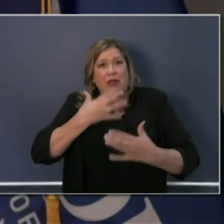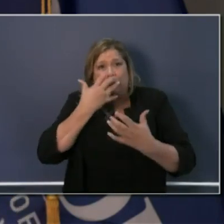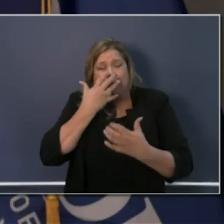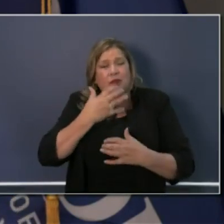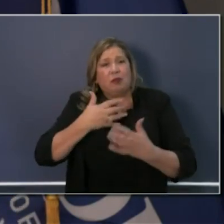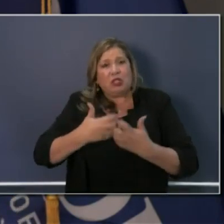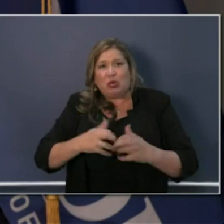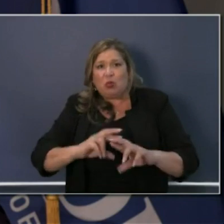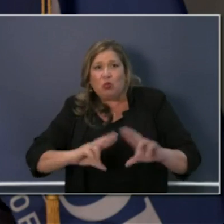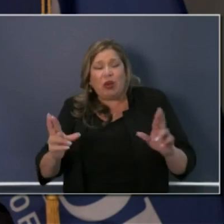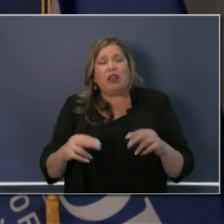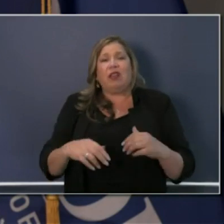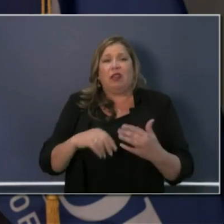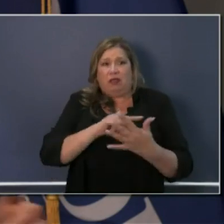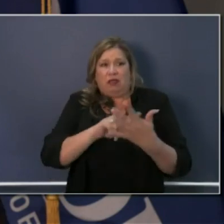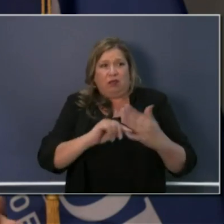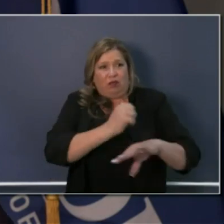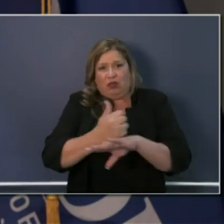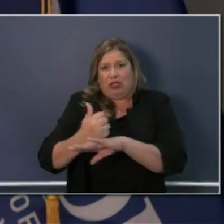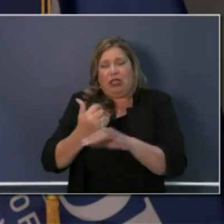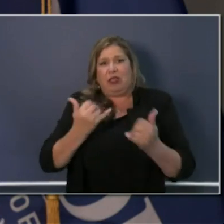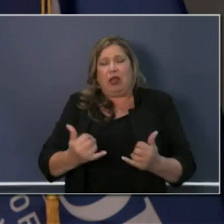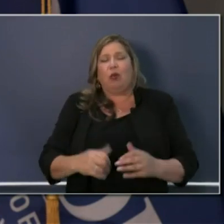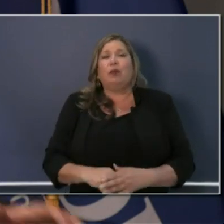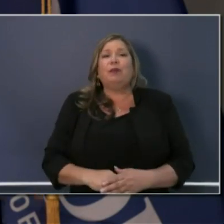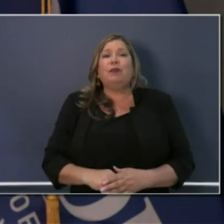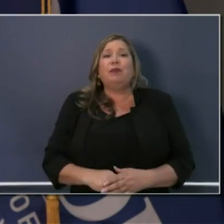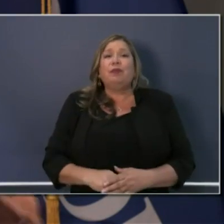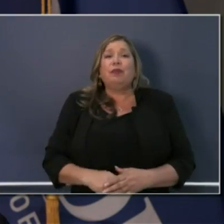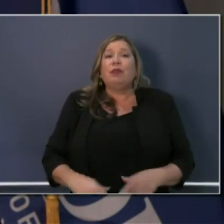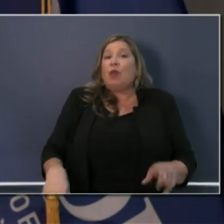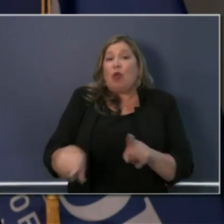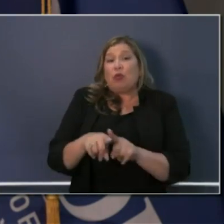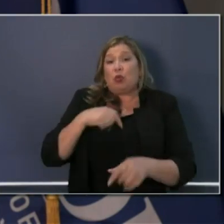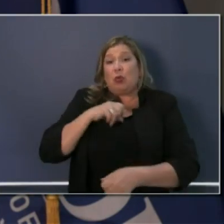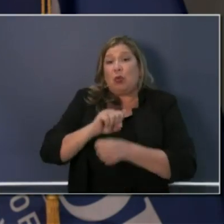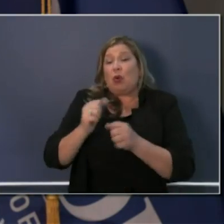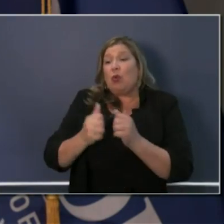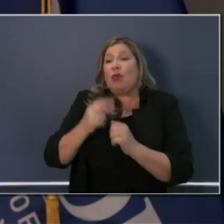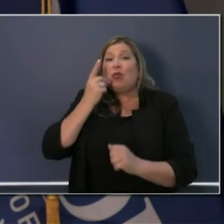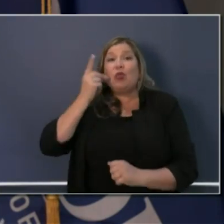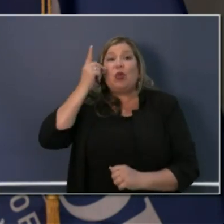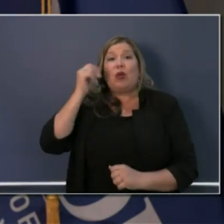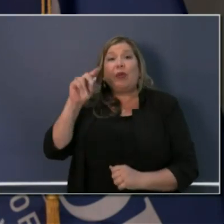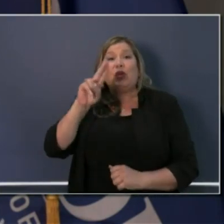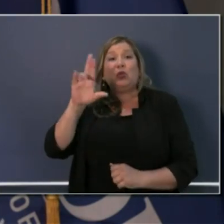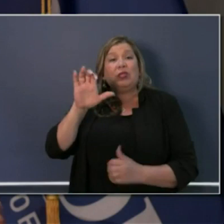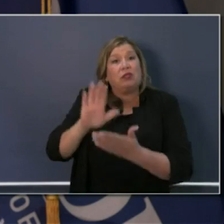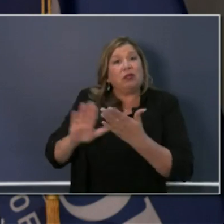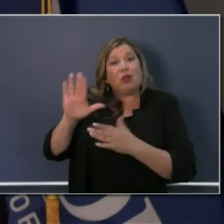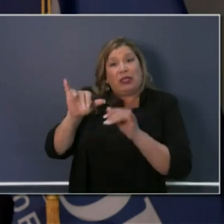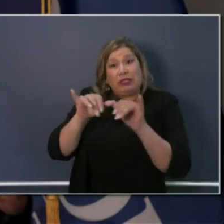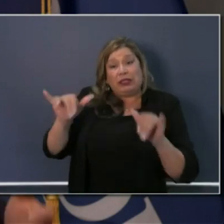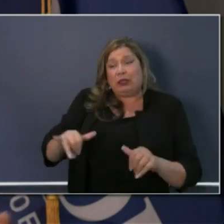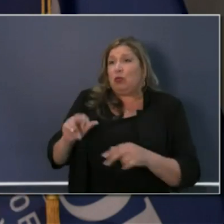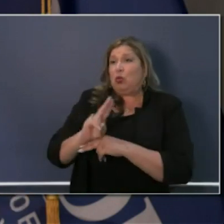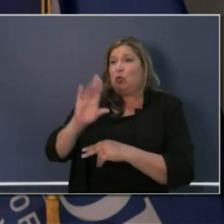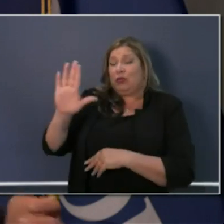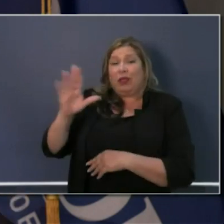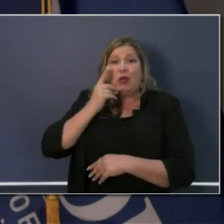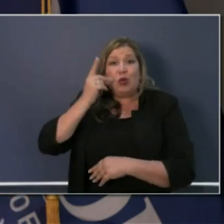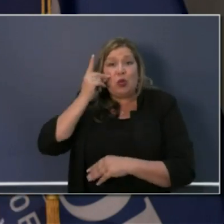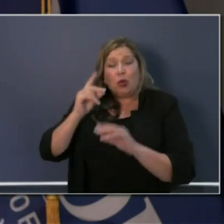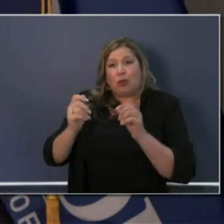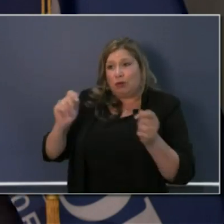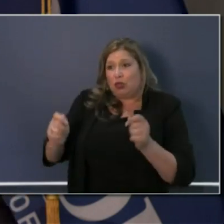time, working with the dormitories at the UC system, the CSU system to do the same. Of course, the capacity in our fairgrounds, our convention centers.